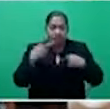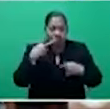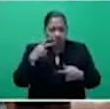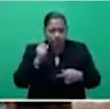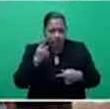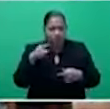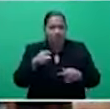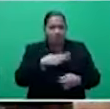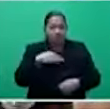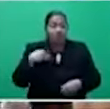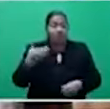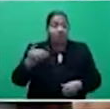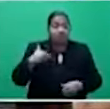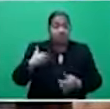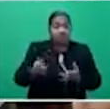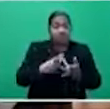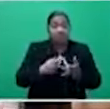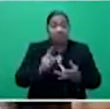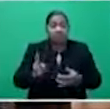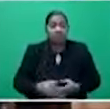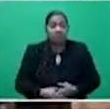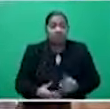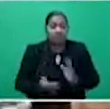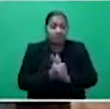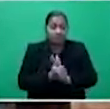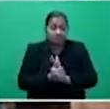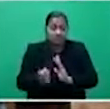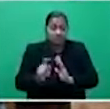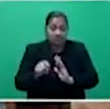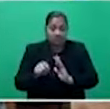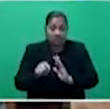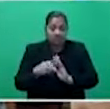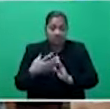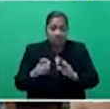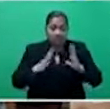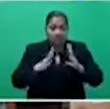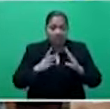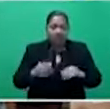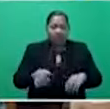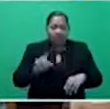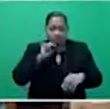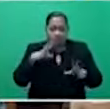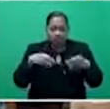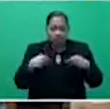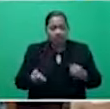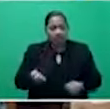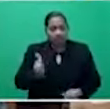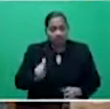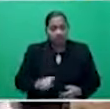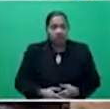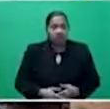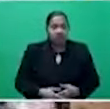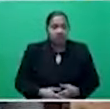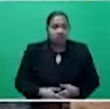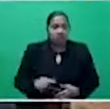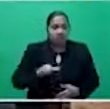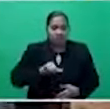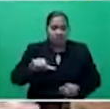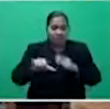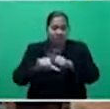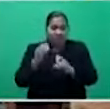others, that those scarce skills said midwifery will get allowances, waiting allowances. The allied health workers will also get